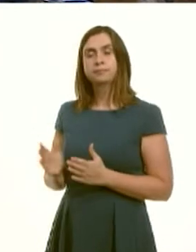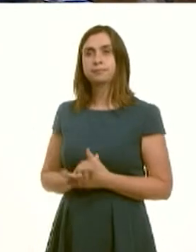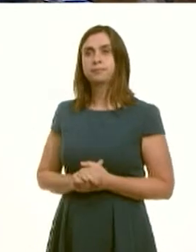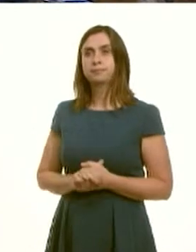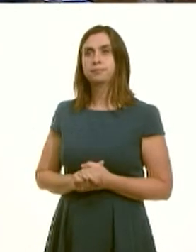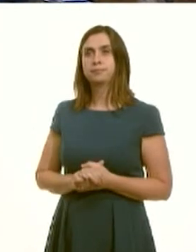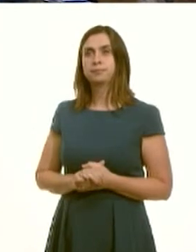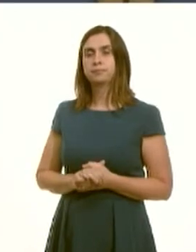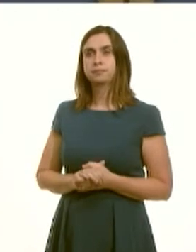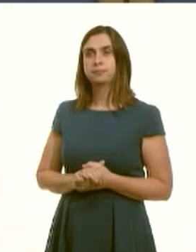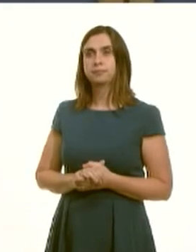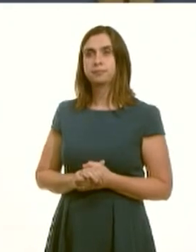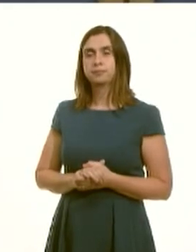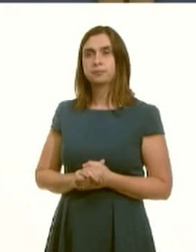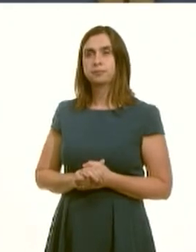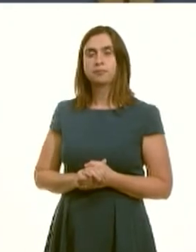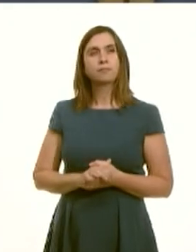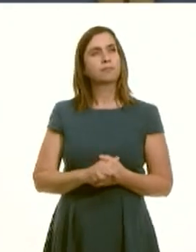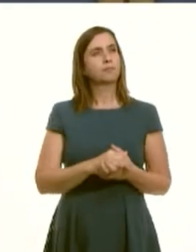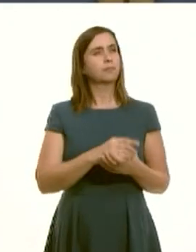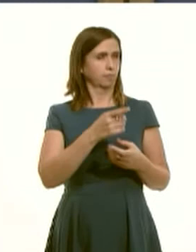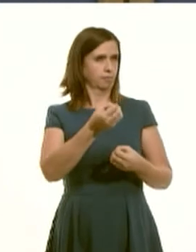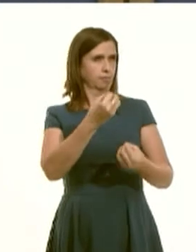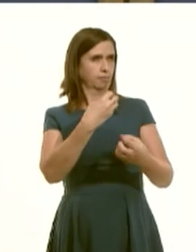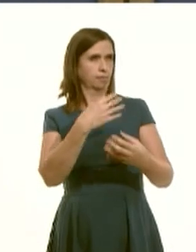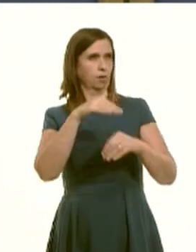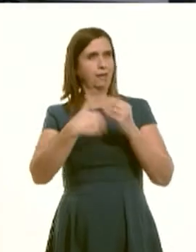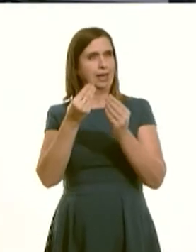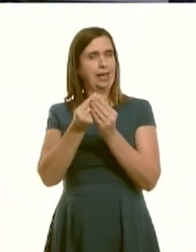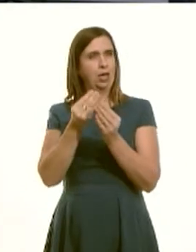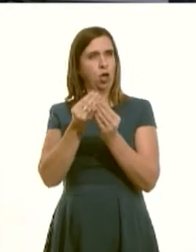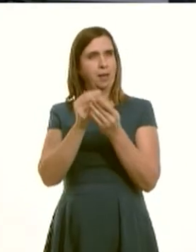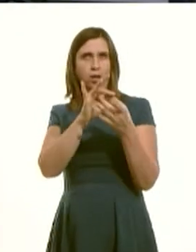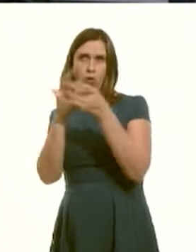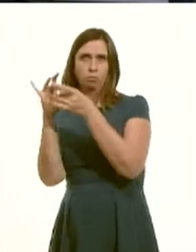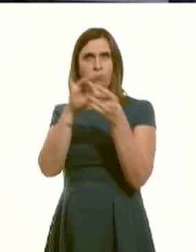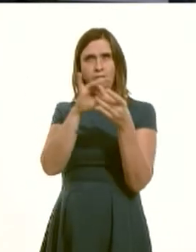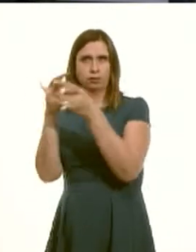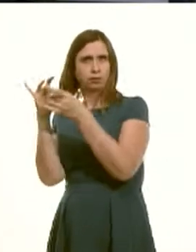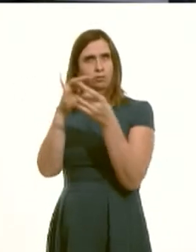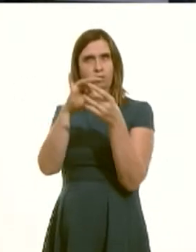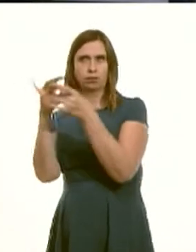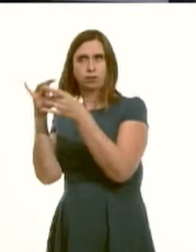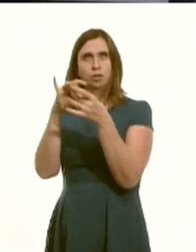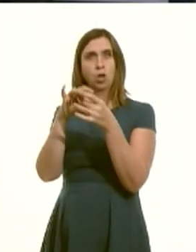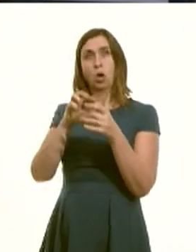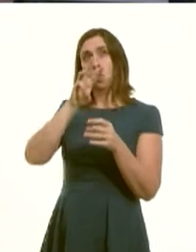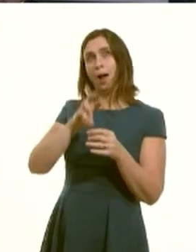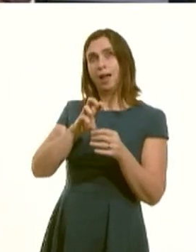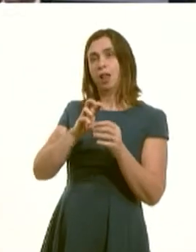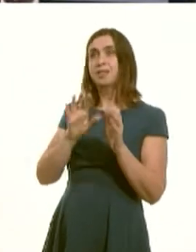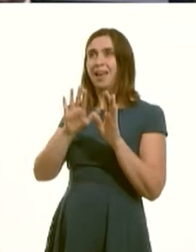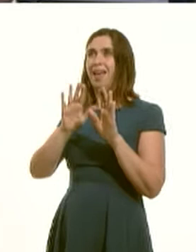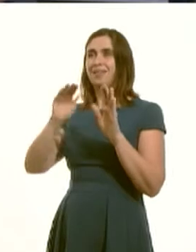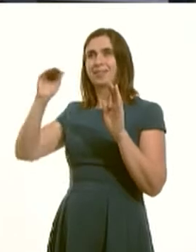Question 5, Mick Antonou. Thank you, Presiding Officer. Will the First Minister give an assessment of the potential for economic cooperation between Wales and South West England?